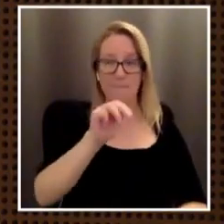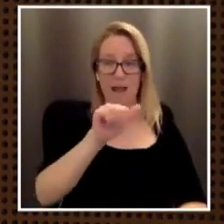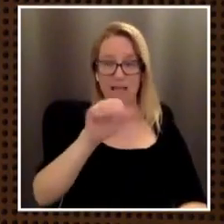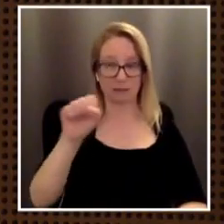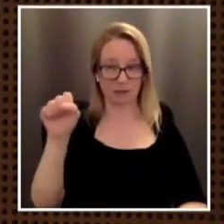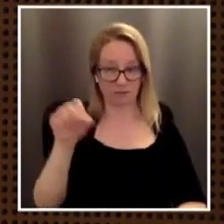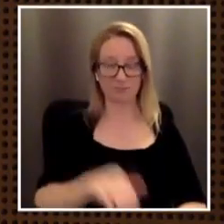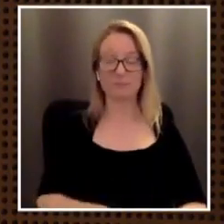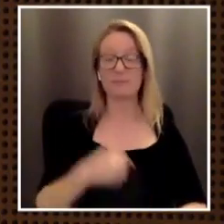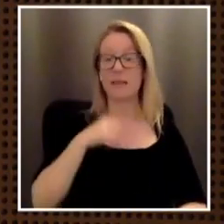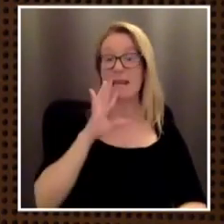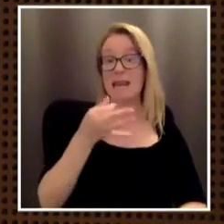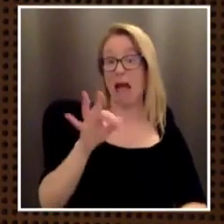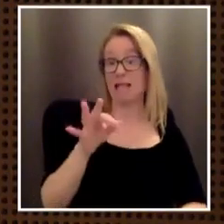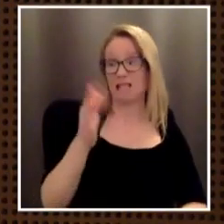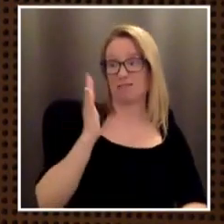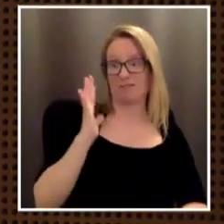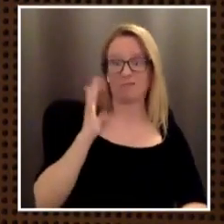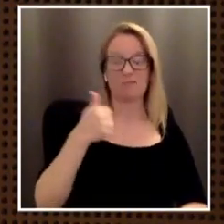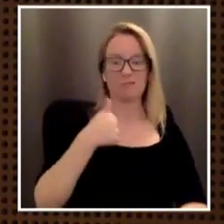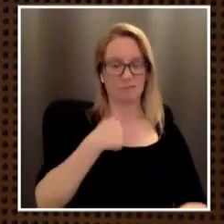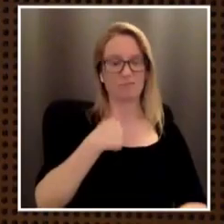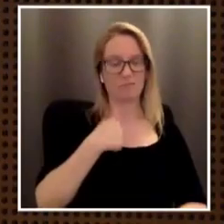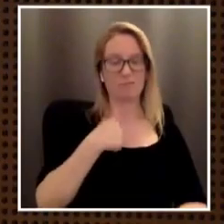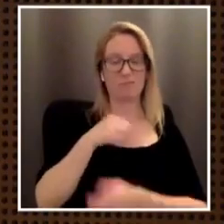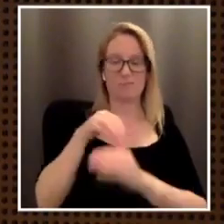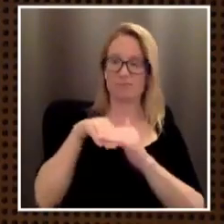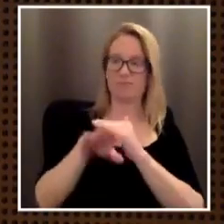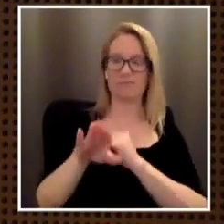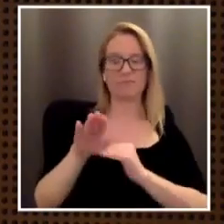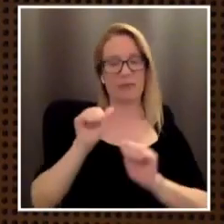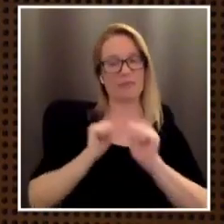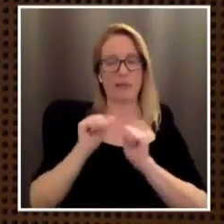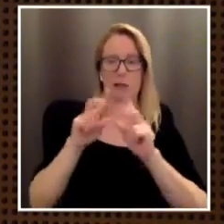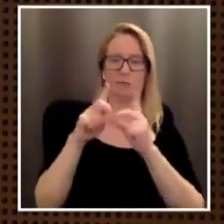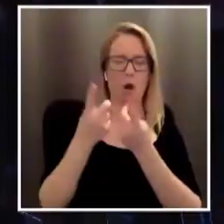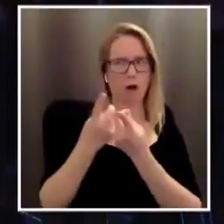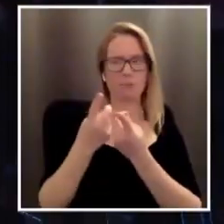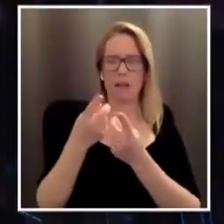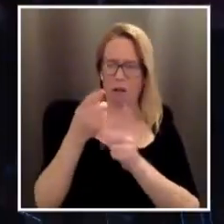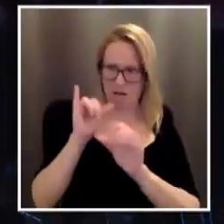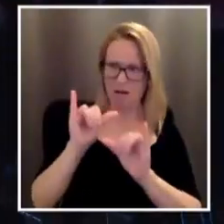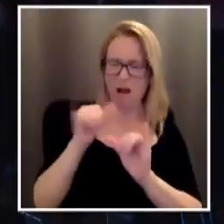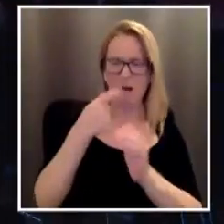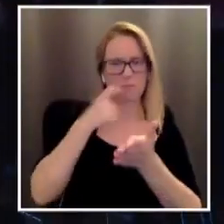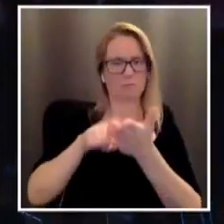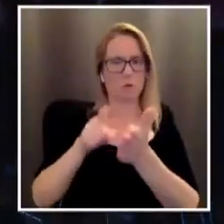At 19, I encountered a theater department requirement